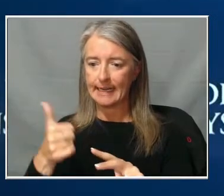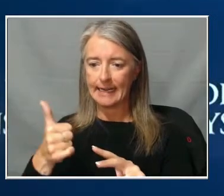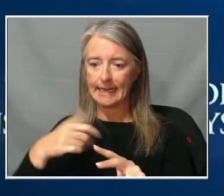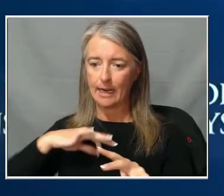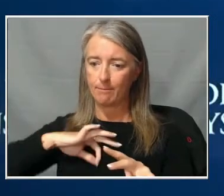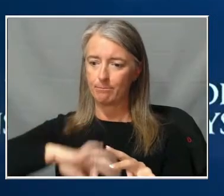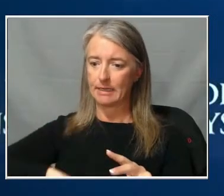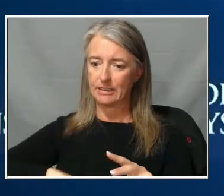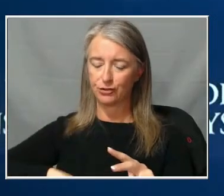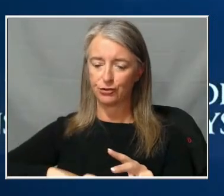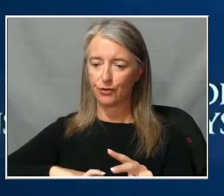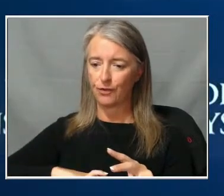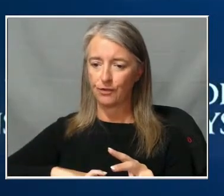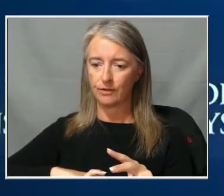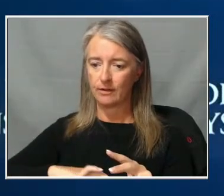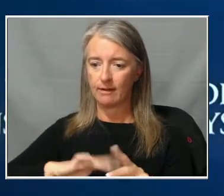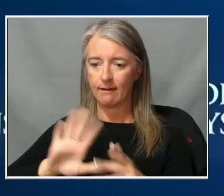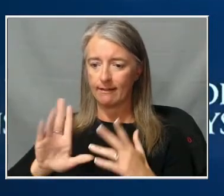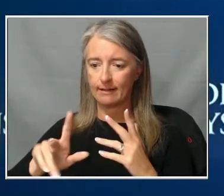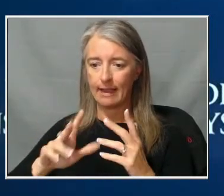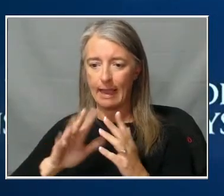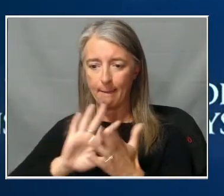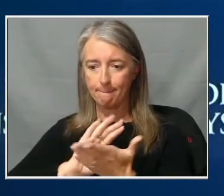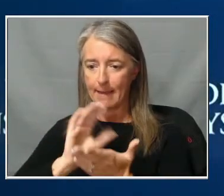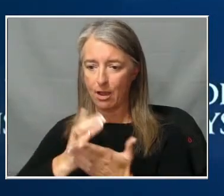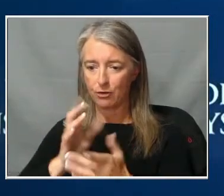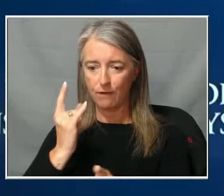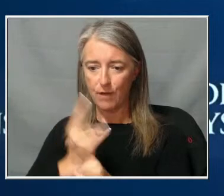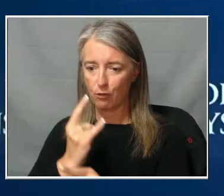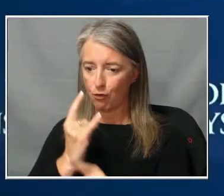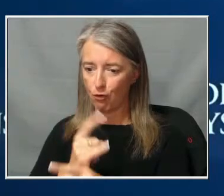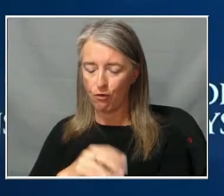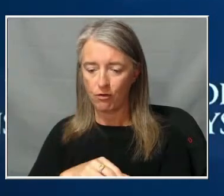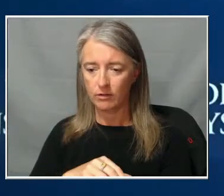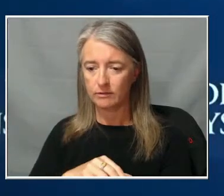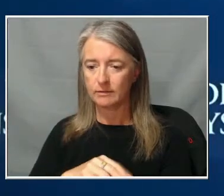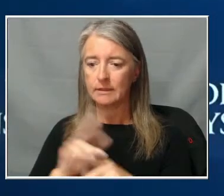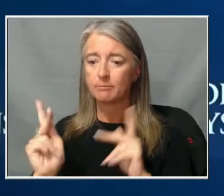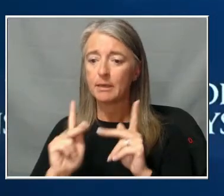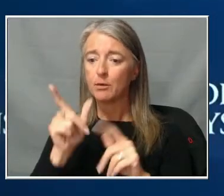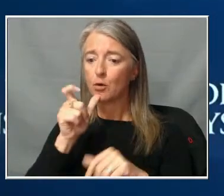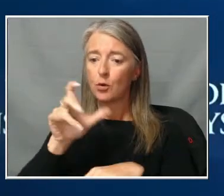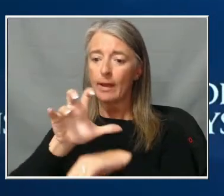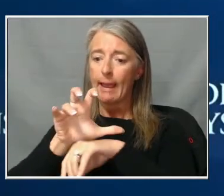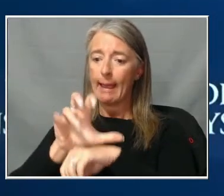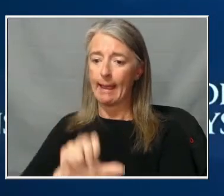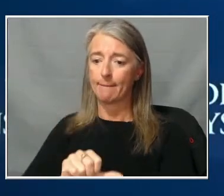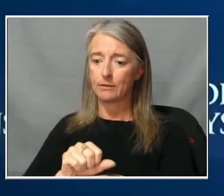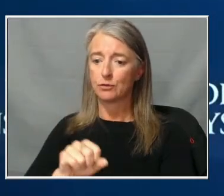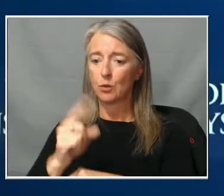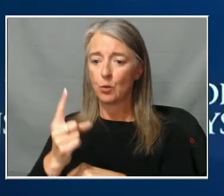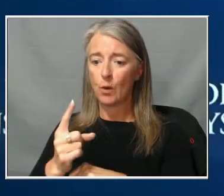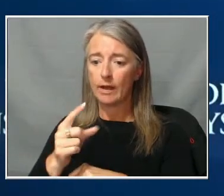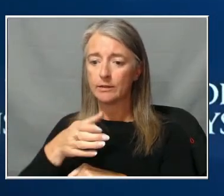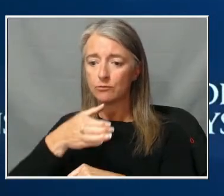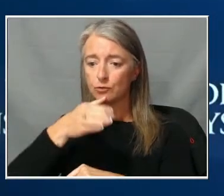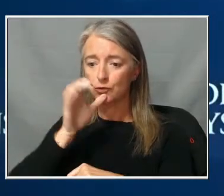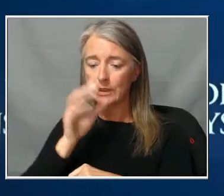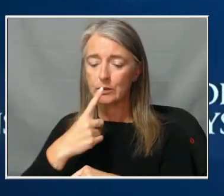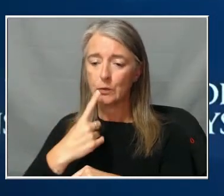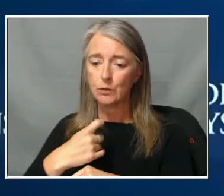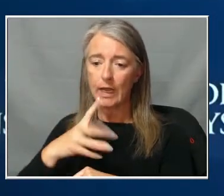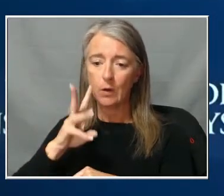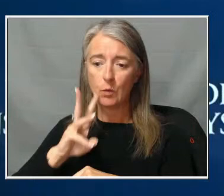of any amount of alcohol. And it's probably people whose habit is to drink 1 glass of red wine a day,